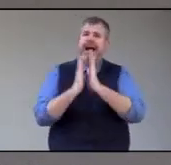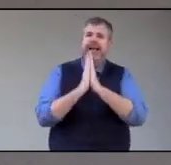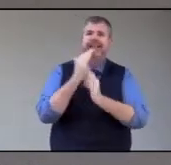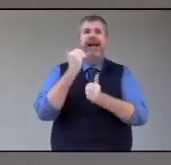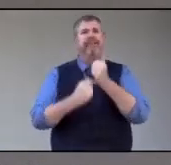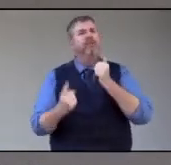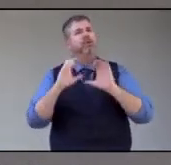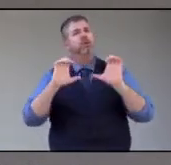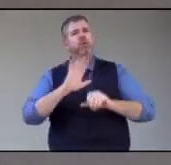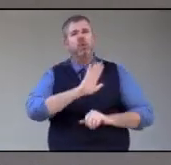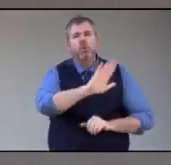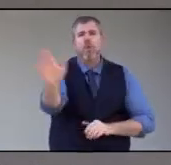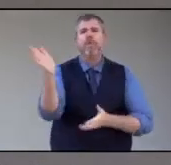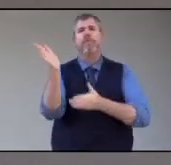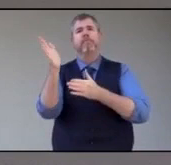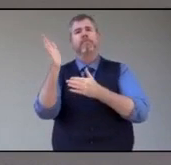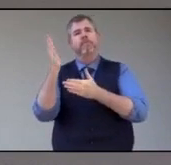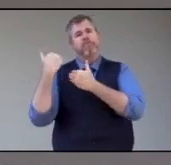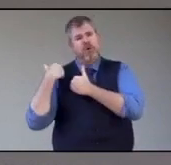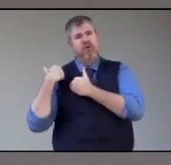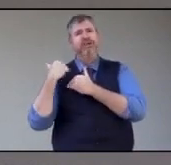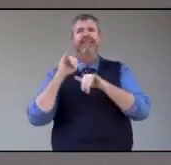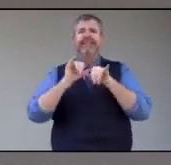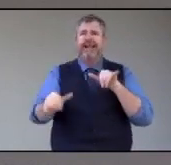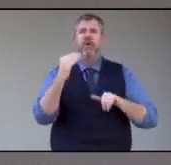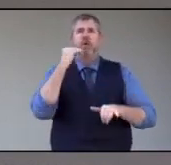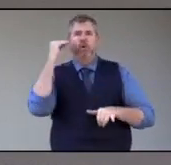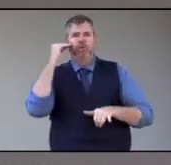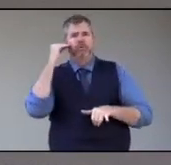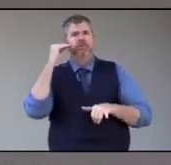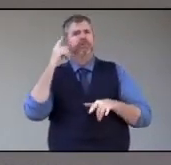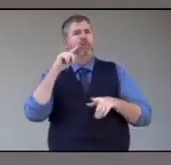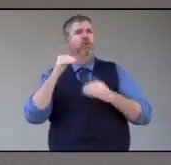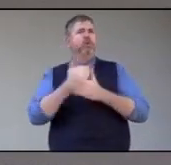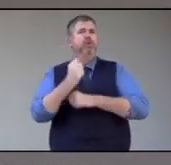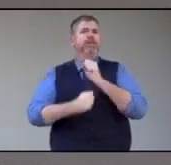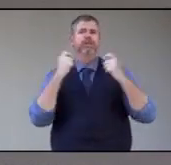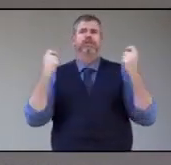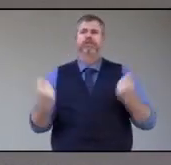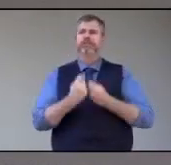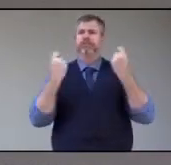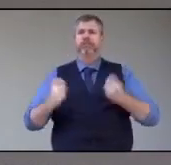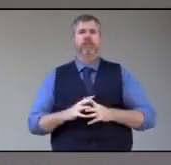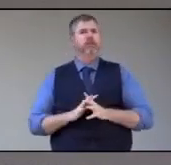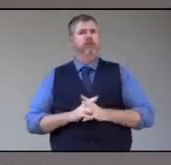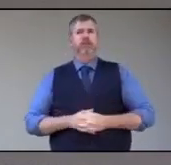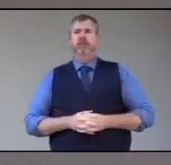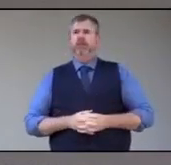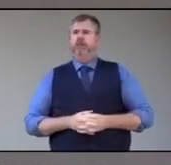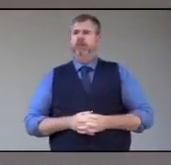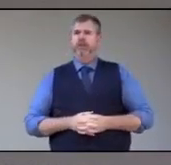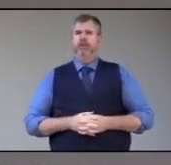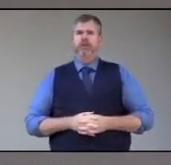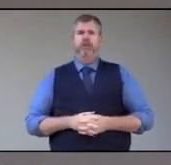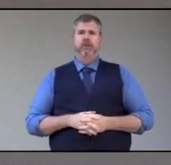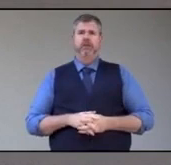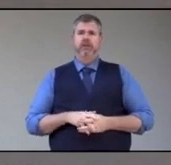households for the New Year celebration. This is one celebration you will miss for a lifetime of experiences yet to